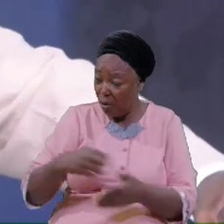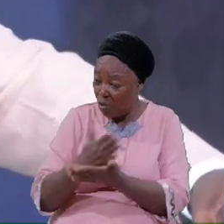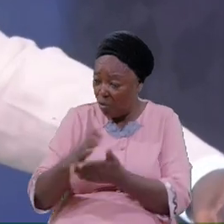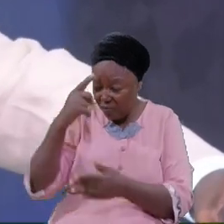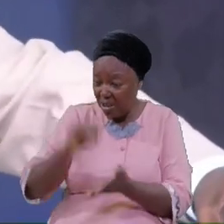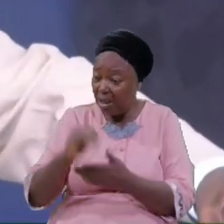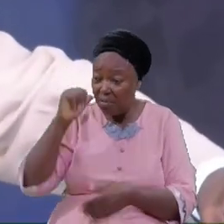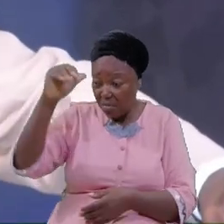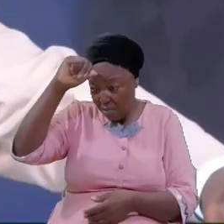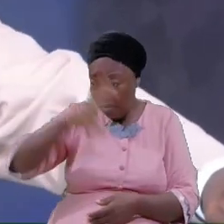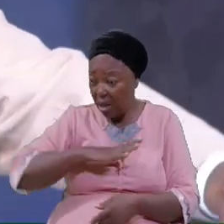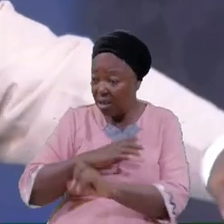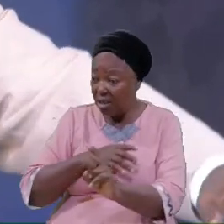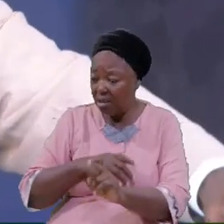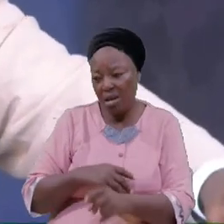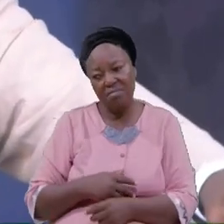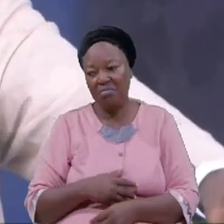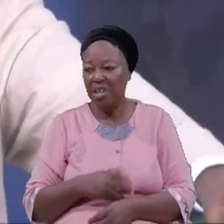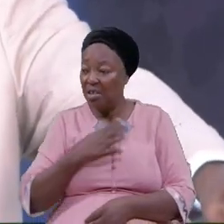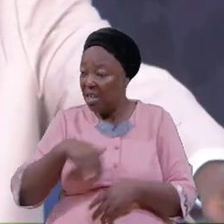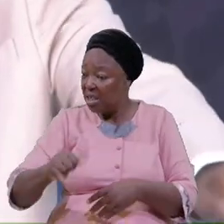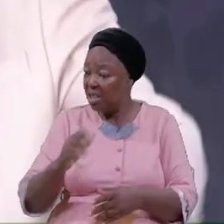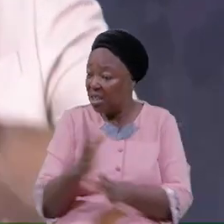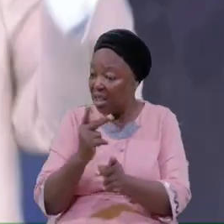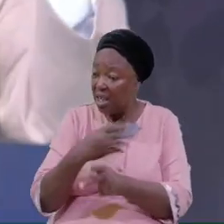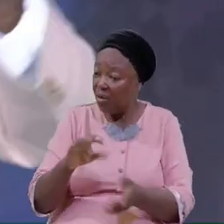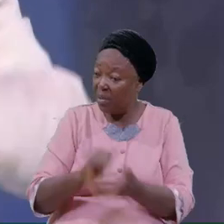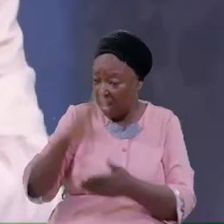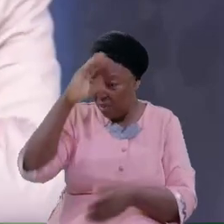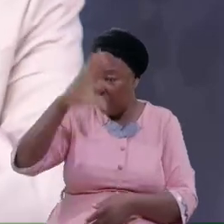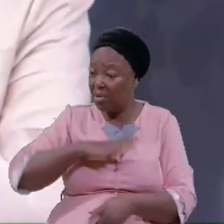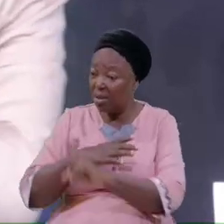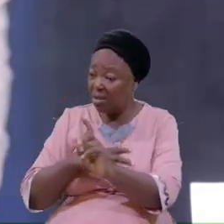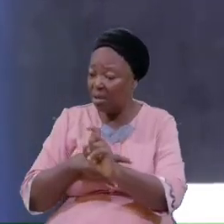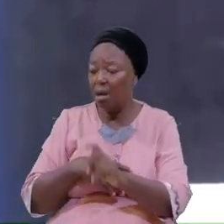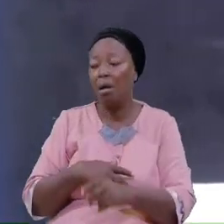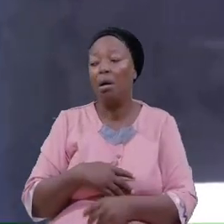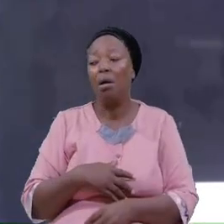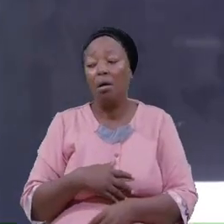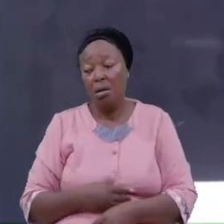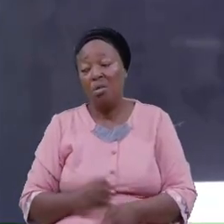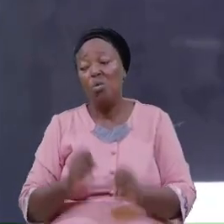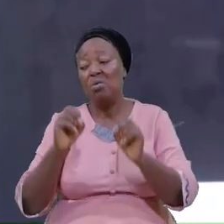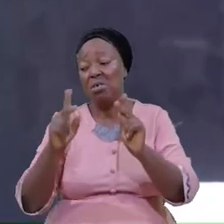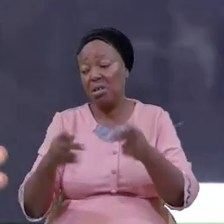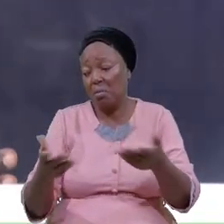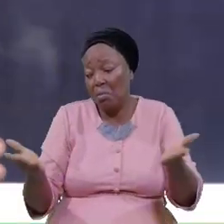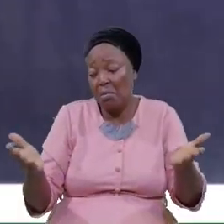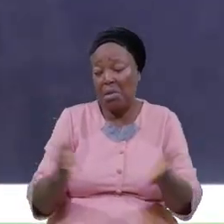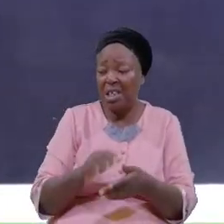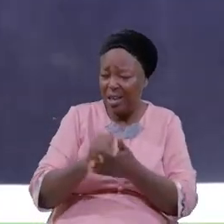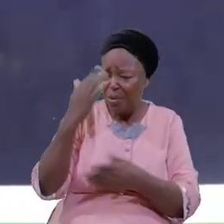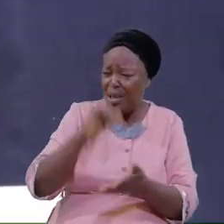you're still taking care of him. Et tu prends encore soin de lui. Okay, then that's why the man is treating you like that, because you